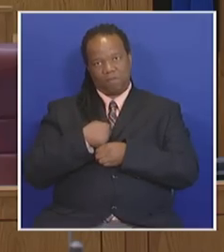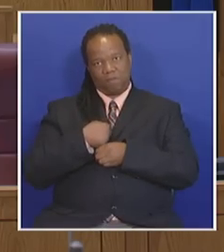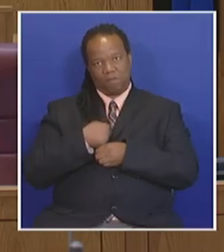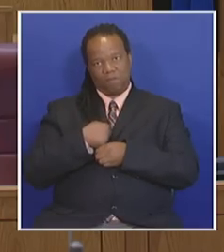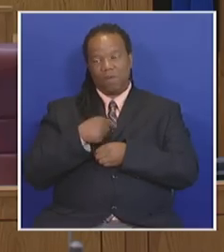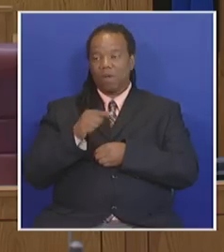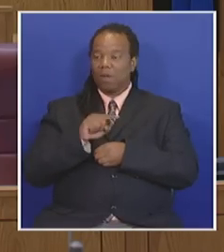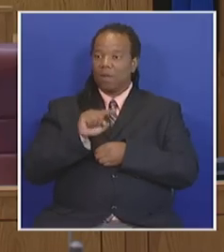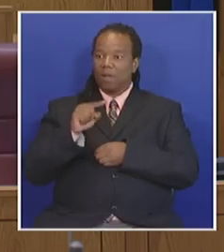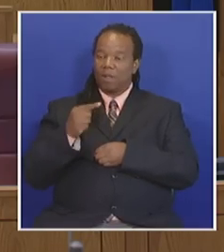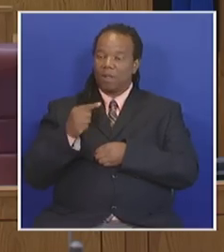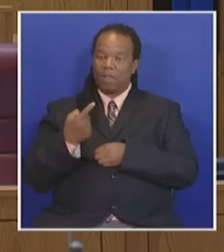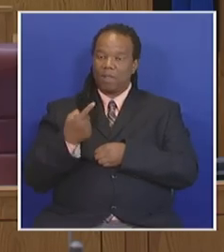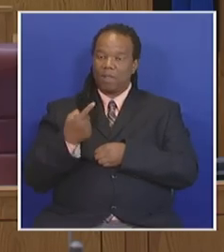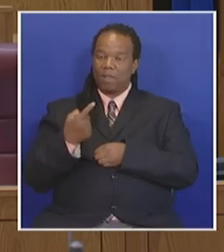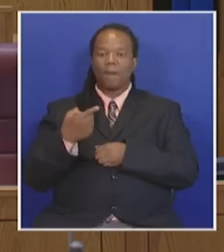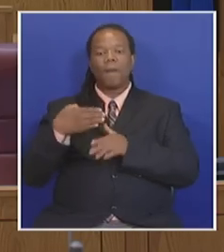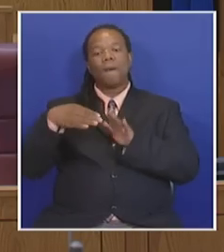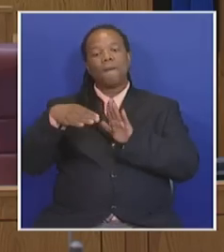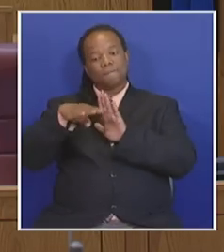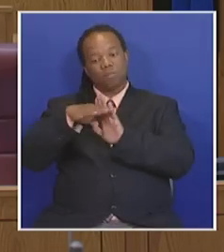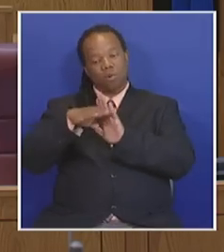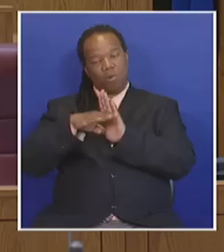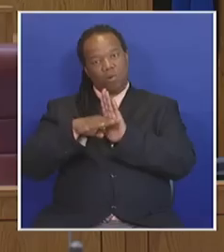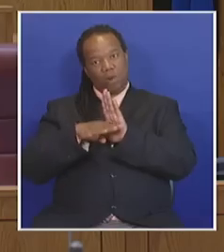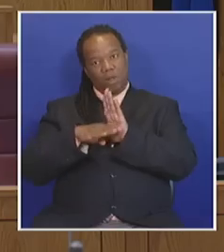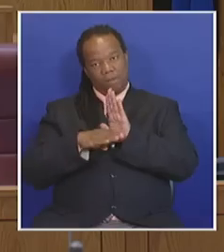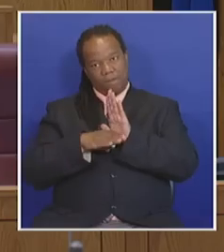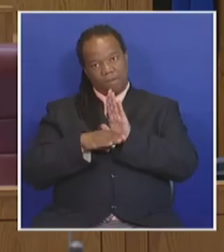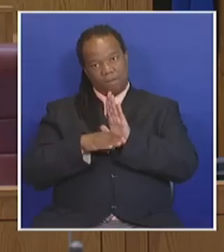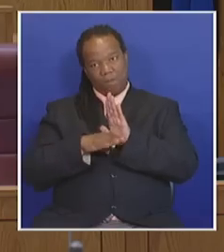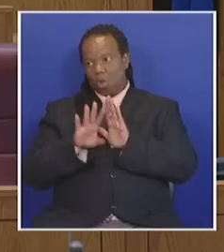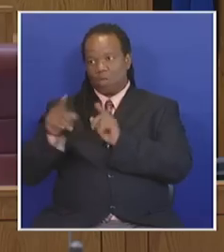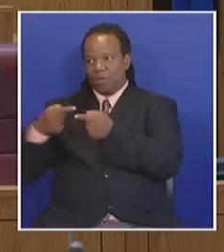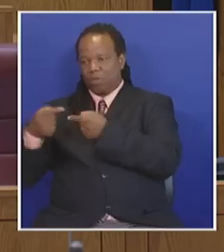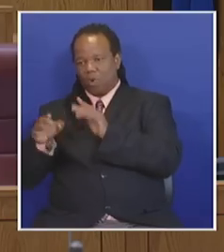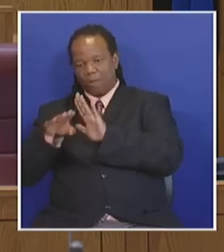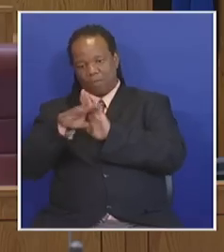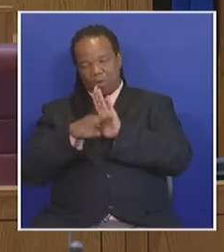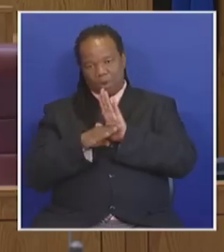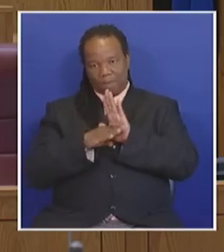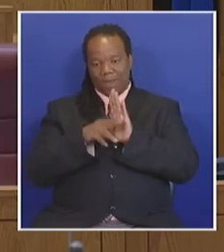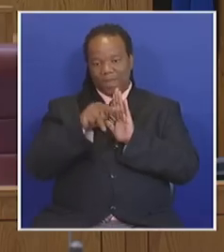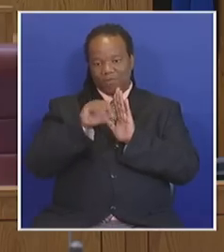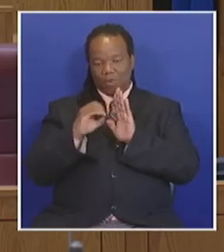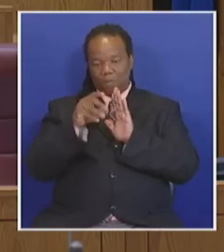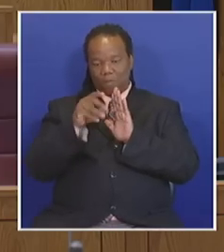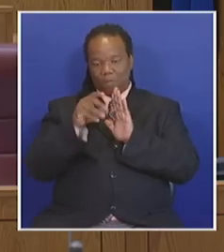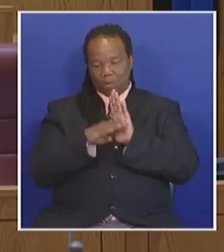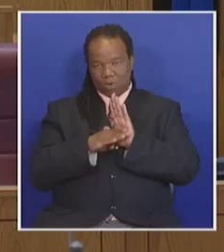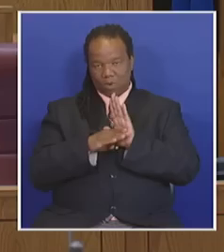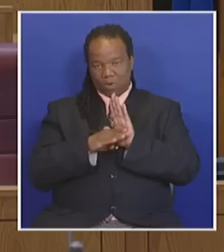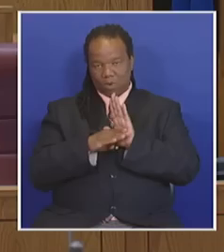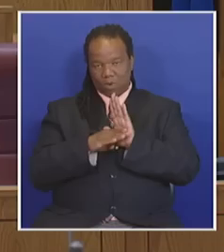program, not just a debate, of the NCOP, to come out with